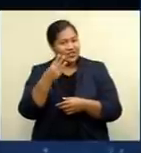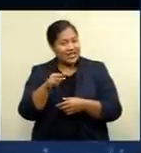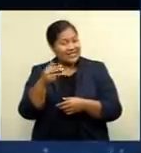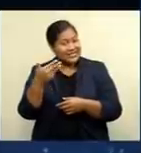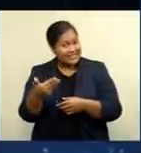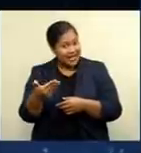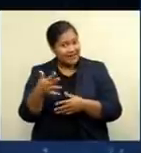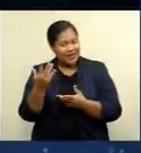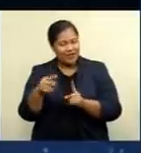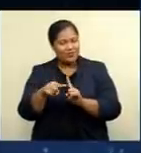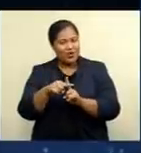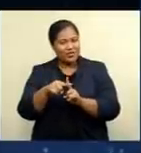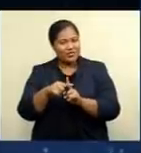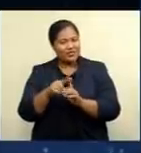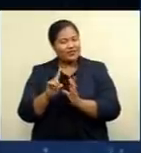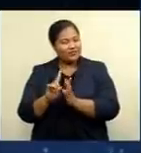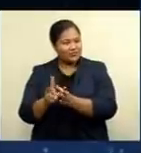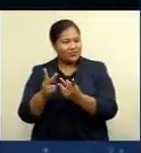13,597 active cases with